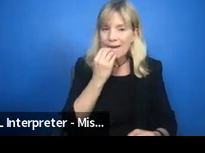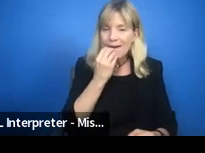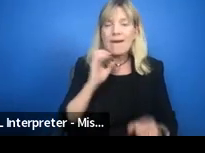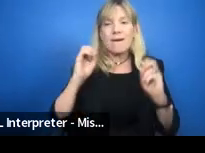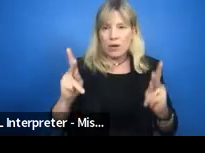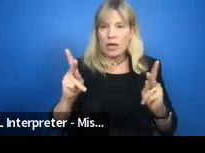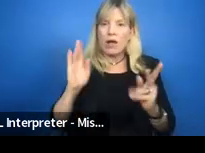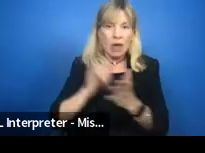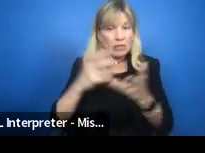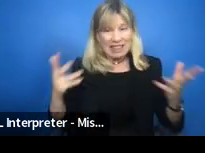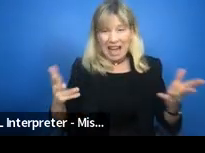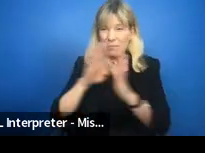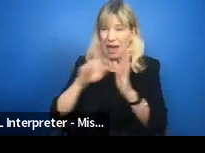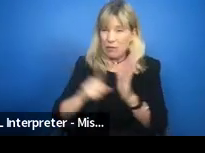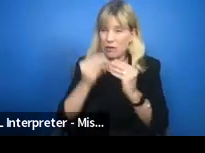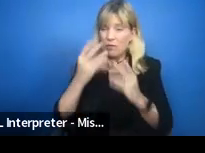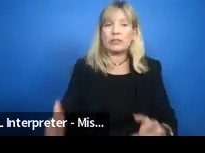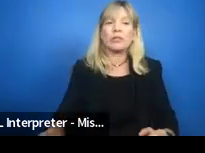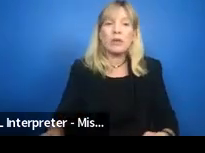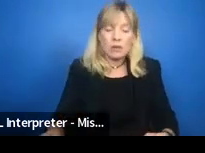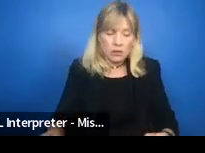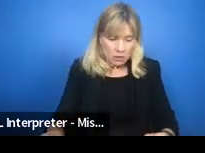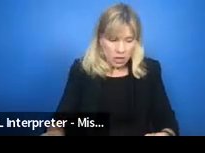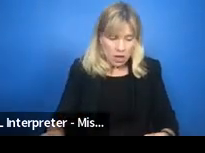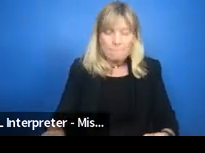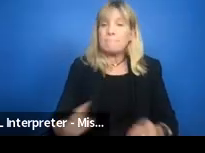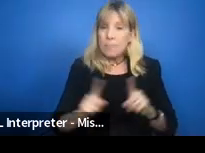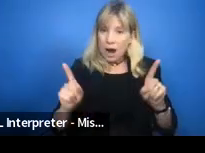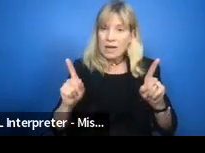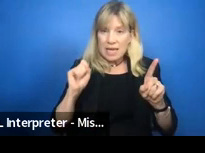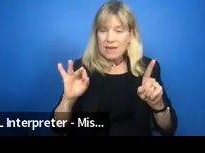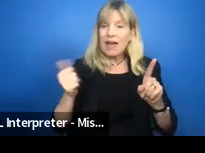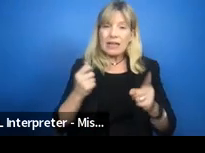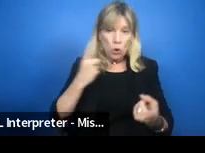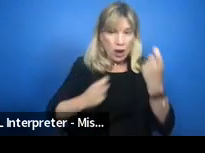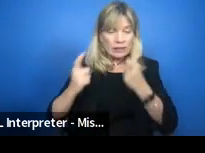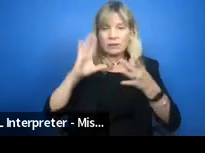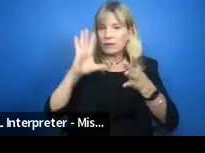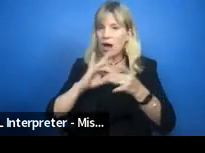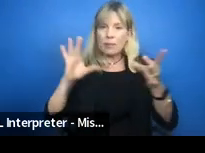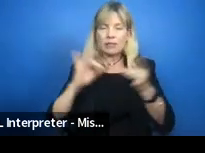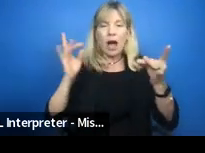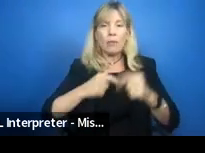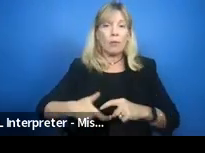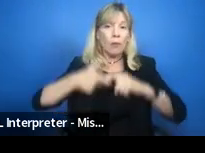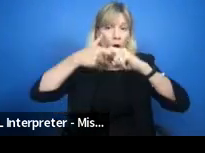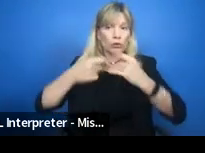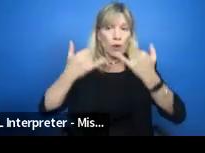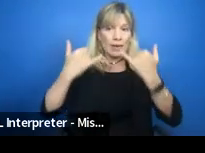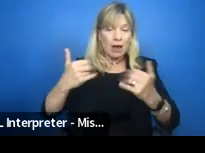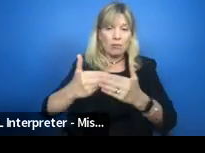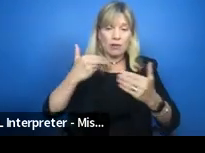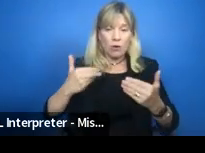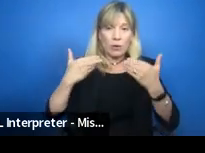Okay, so that was a lot of background information. But if there are any questions or comments, I'll pause right here before we